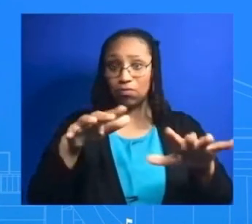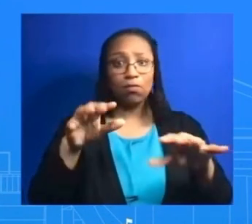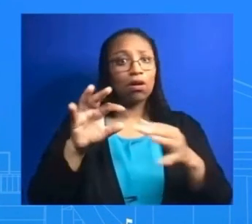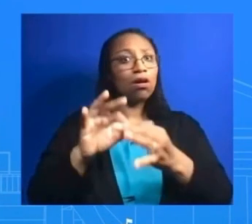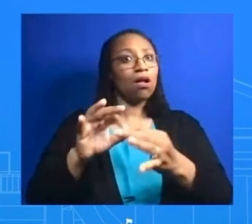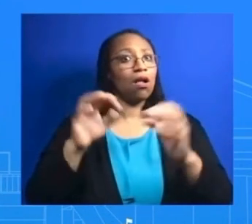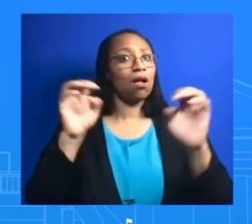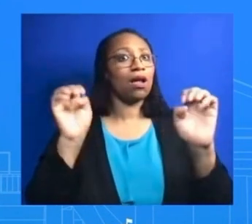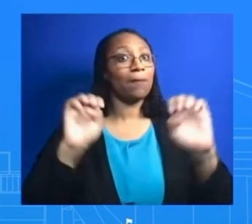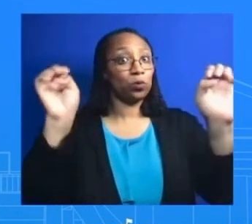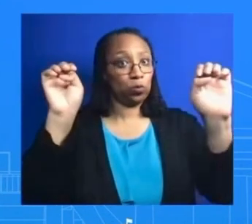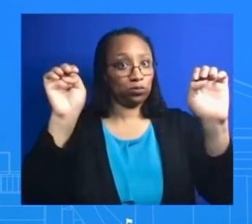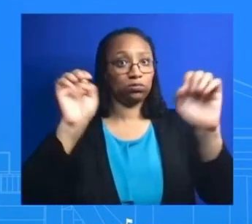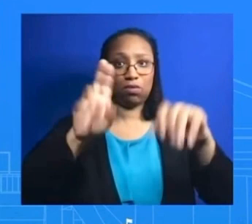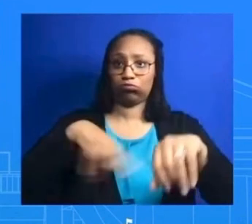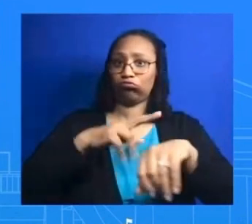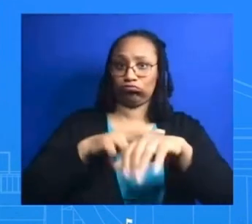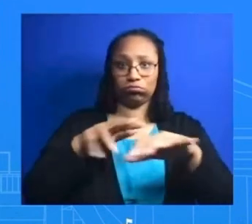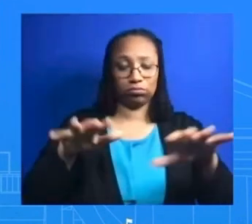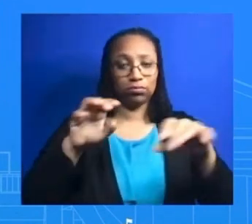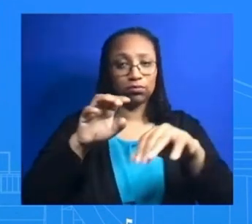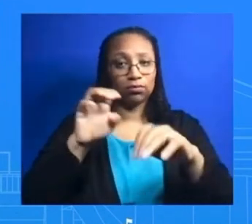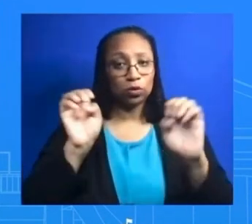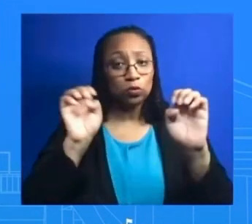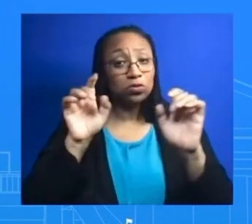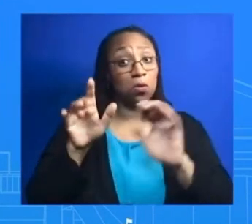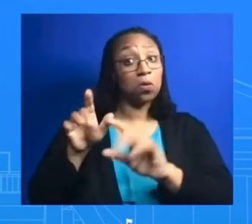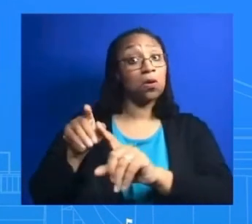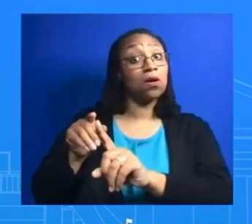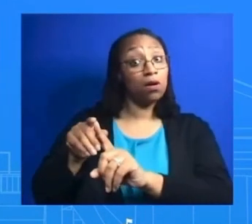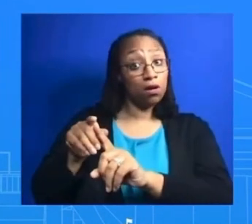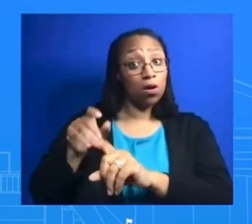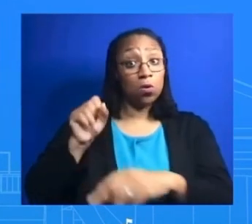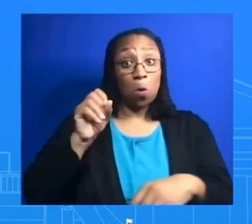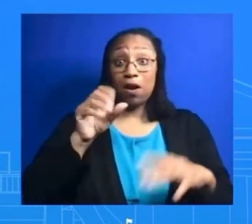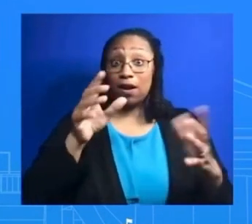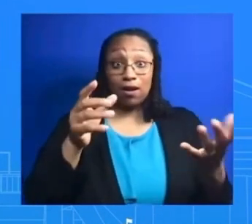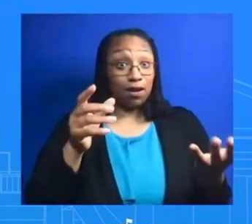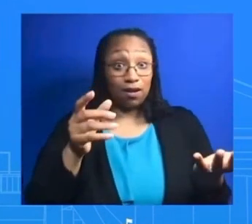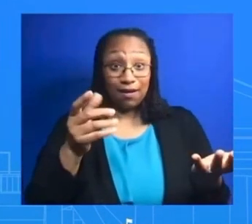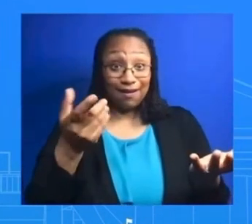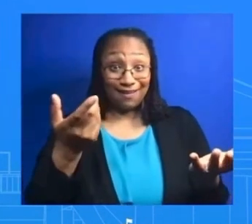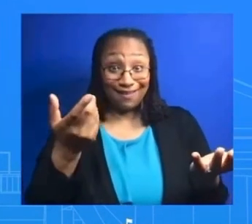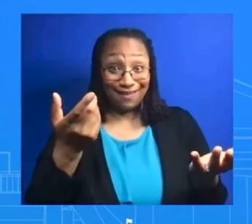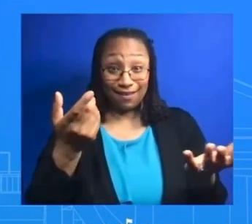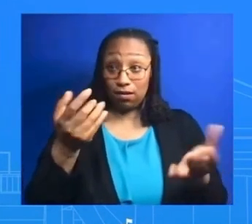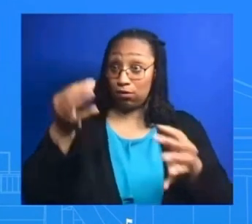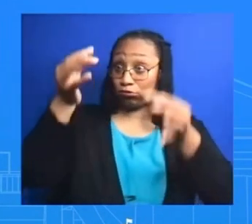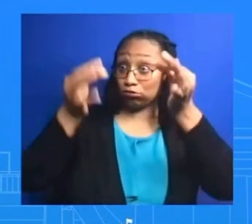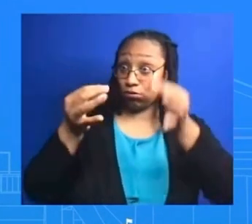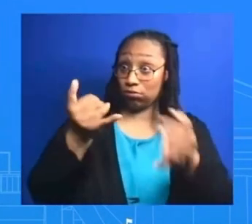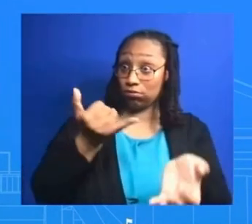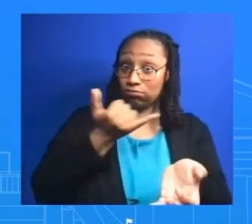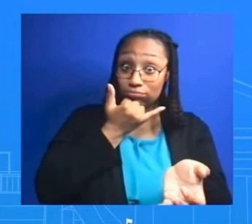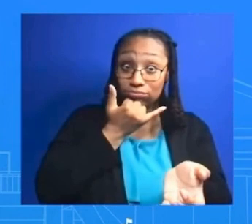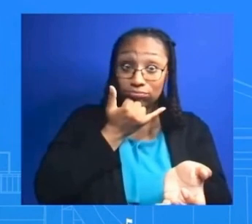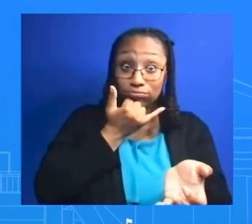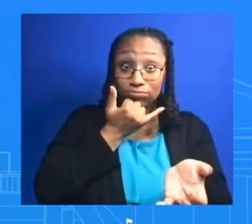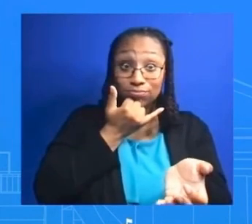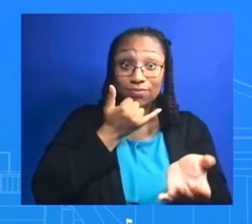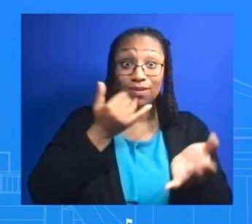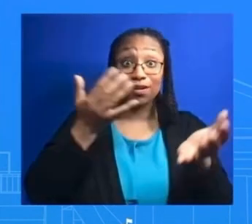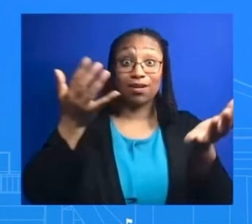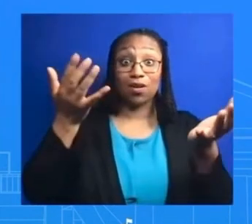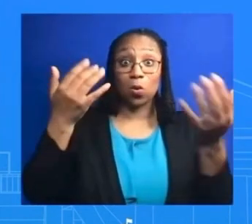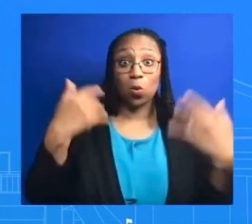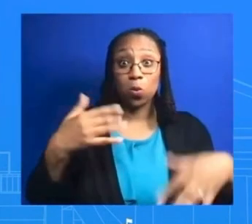from SCOTUS. I think it's the wrong decision. 43 million people were waiting for some relief, like some others have